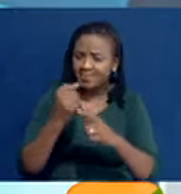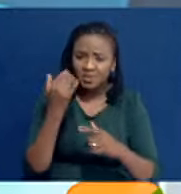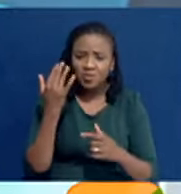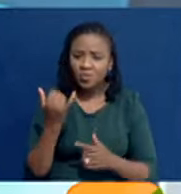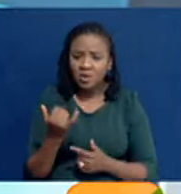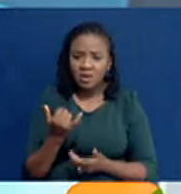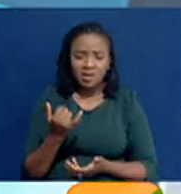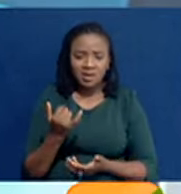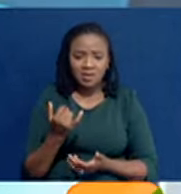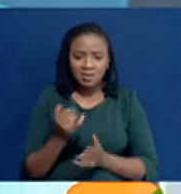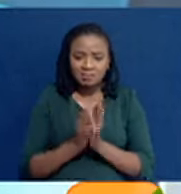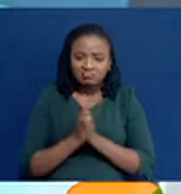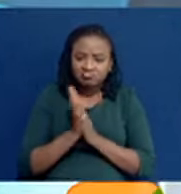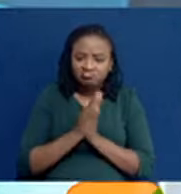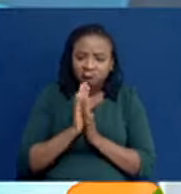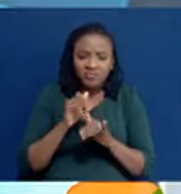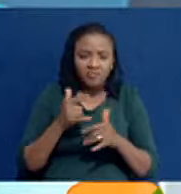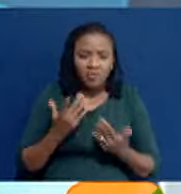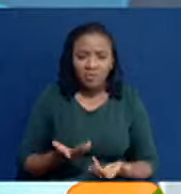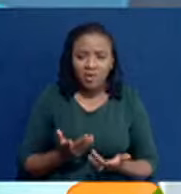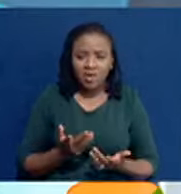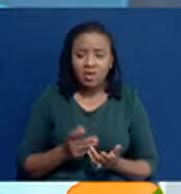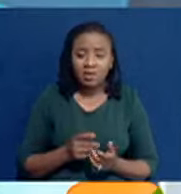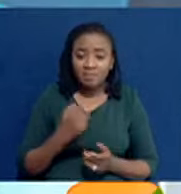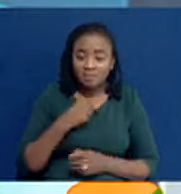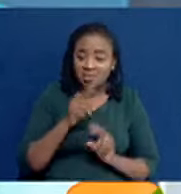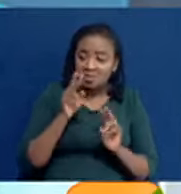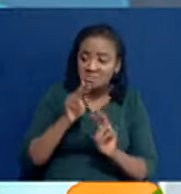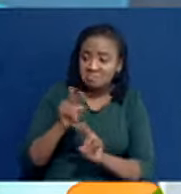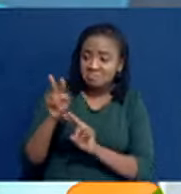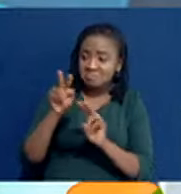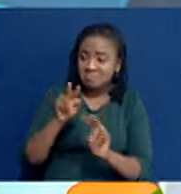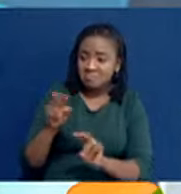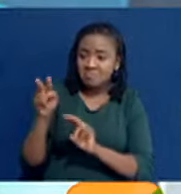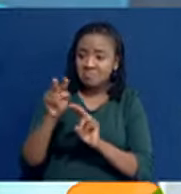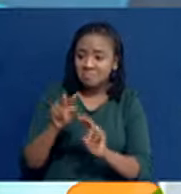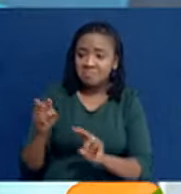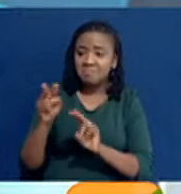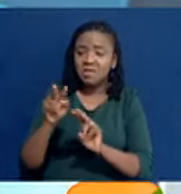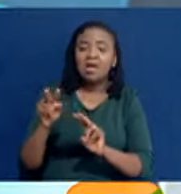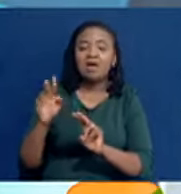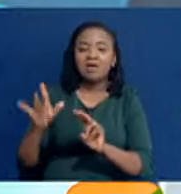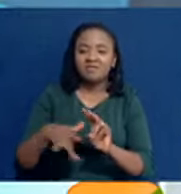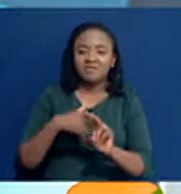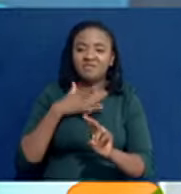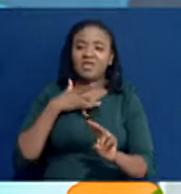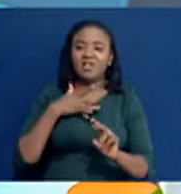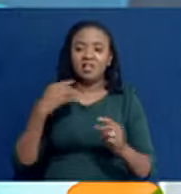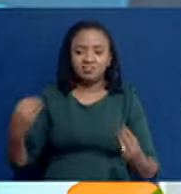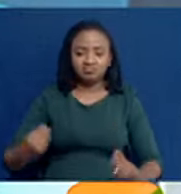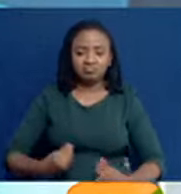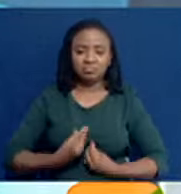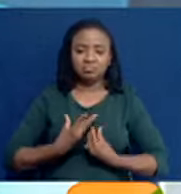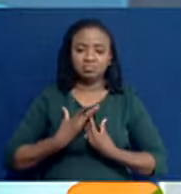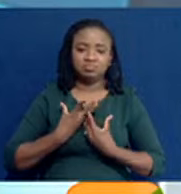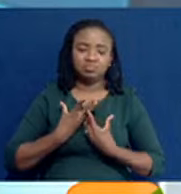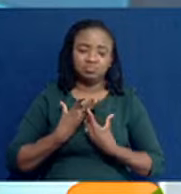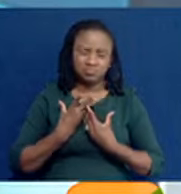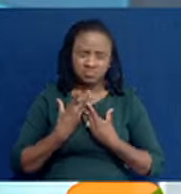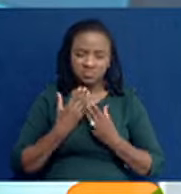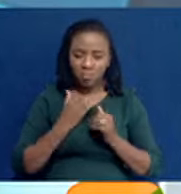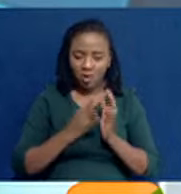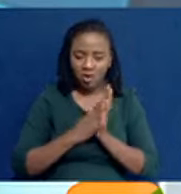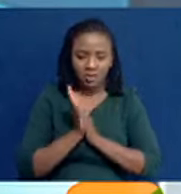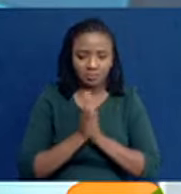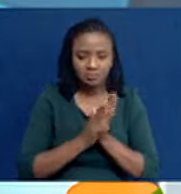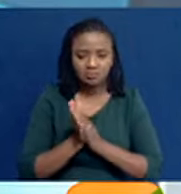that was driving him? And that got me to become interested, I think, in that. Whether